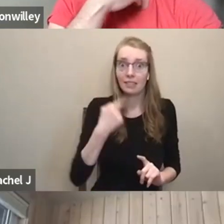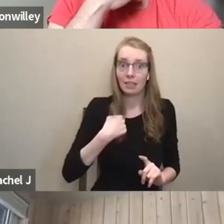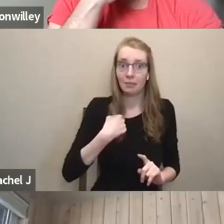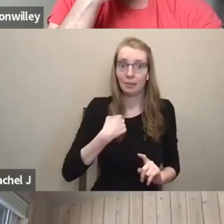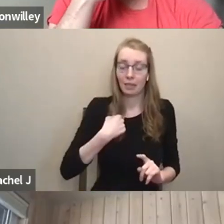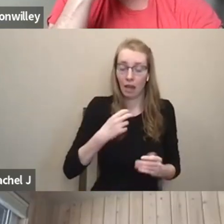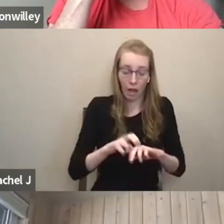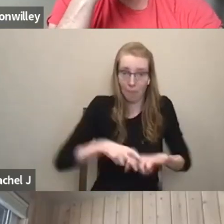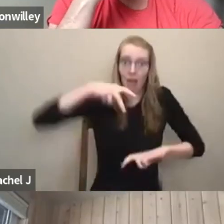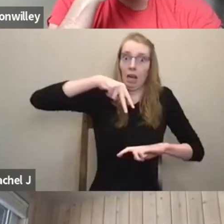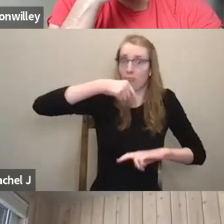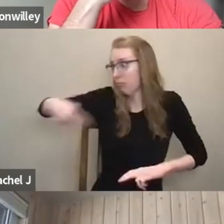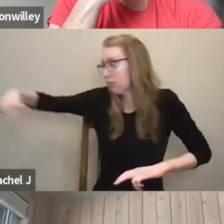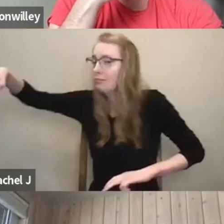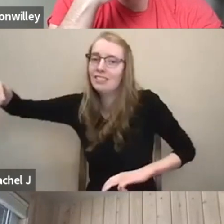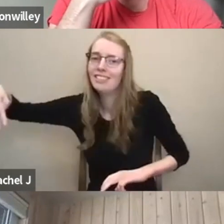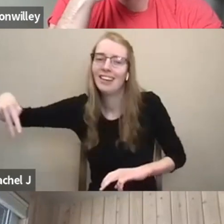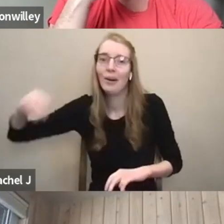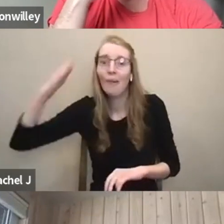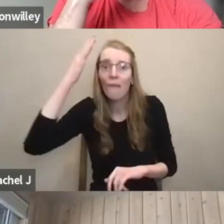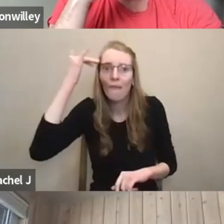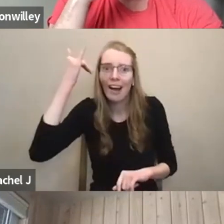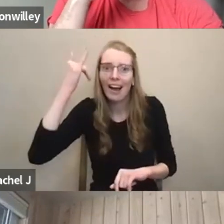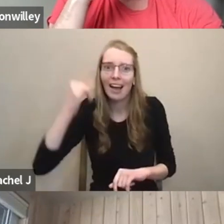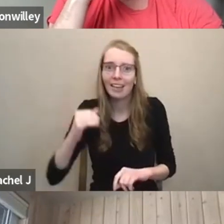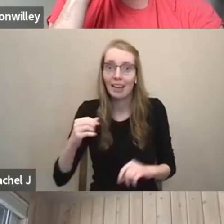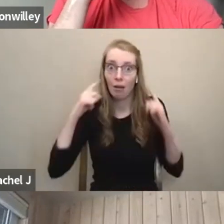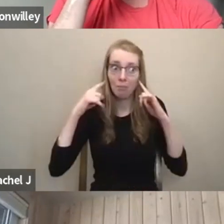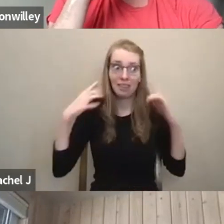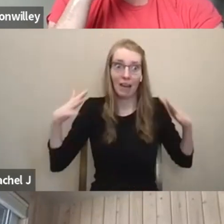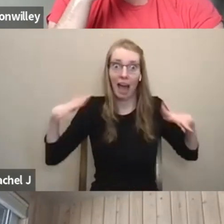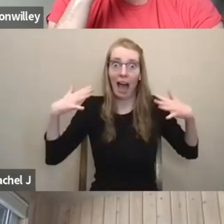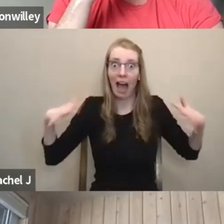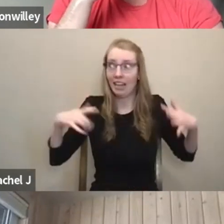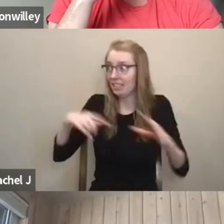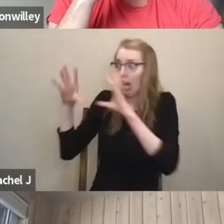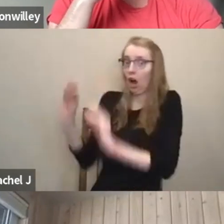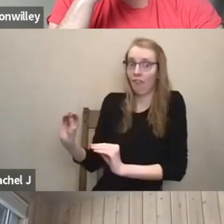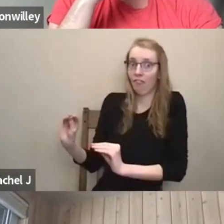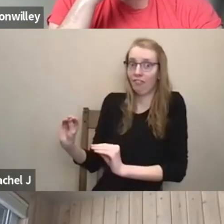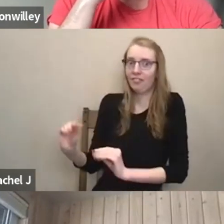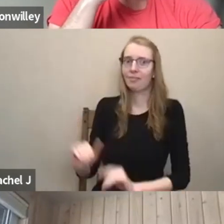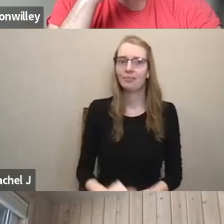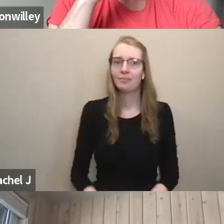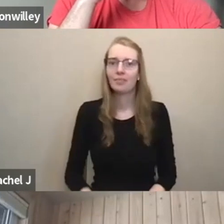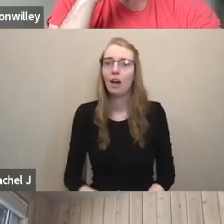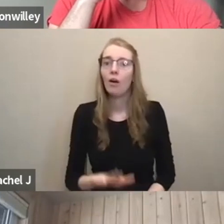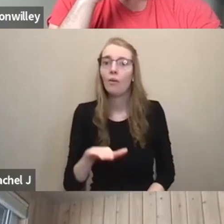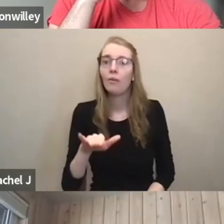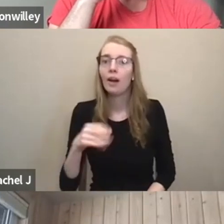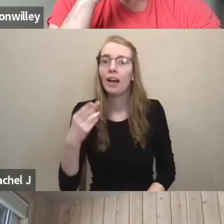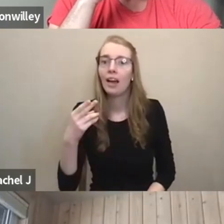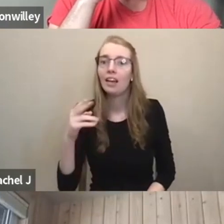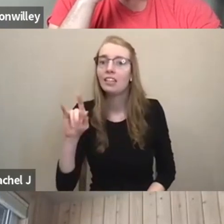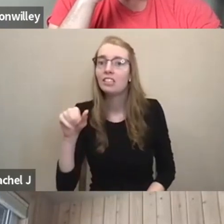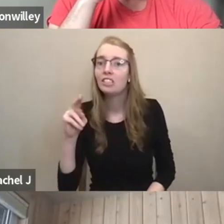in my office. Great. Also, Jennifer, in yeah. fairness, Heather said that we were going to start with your